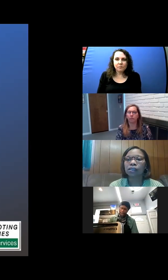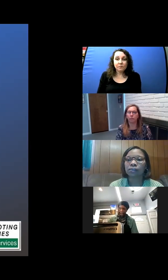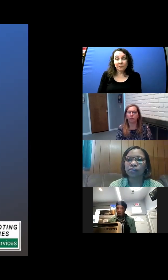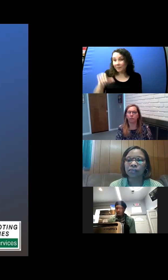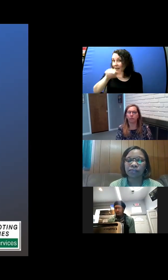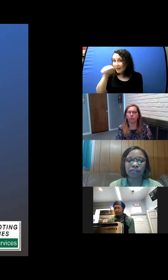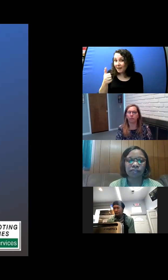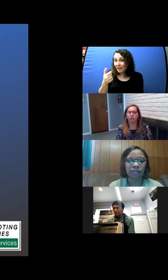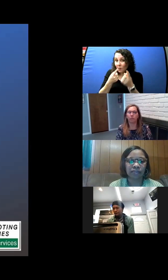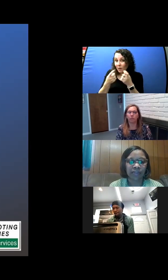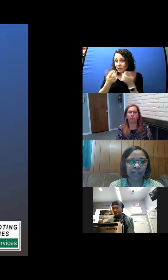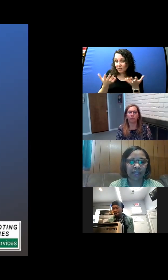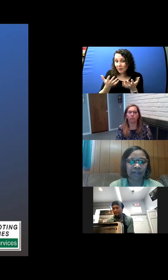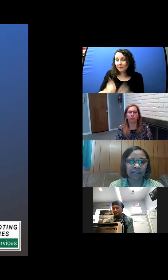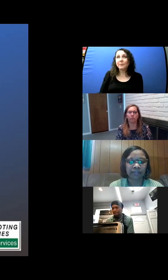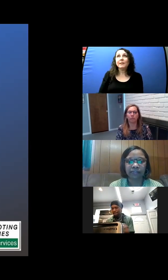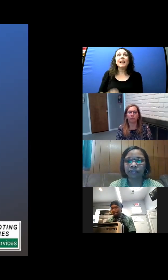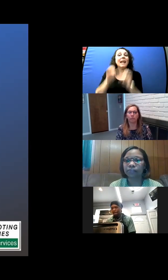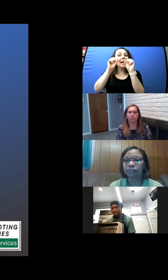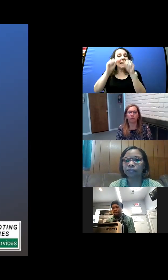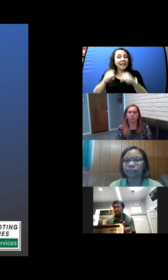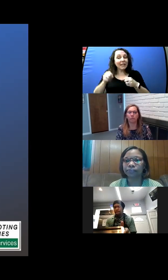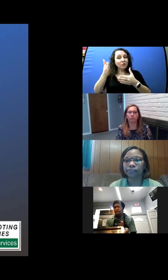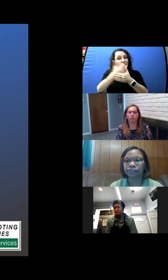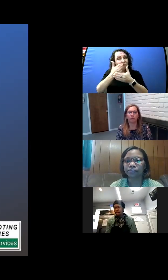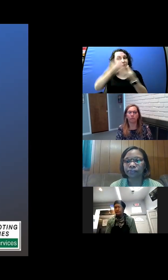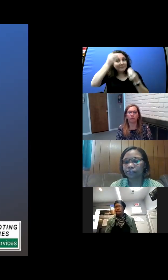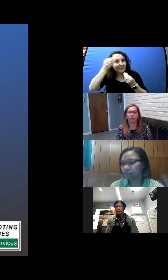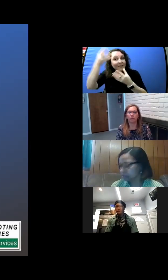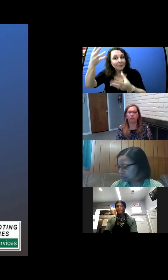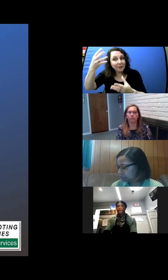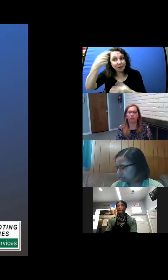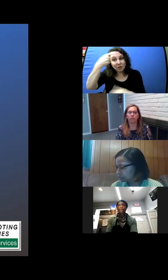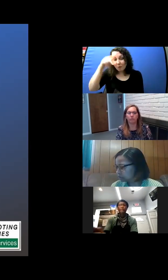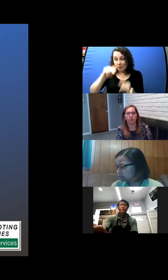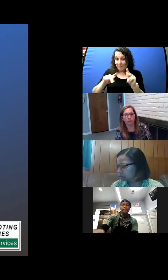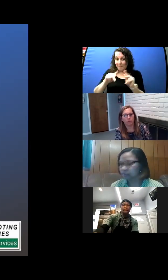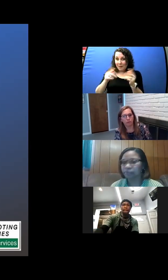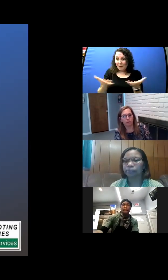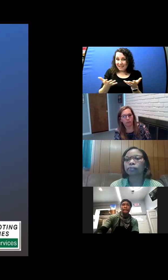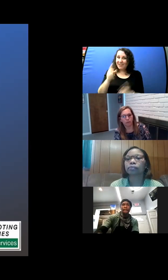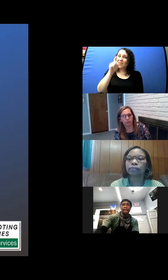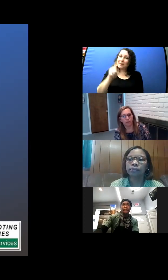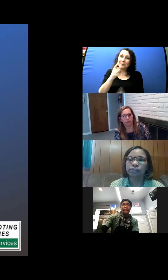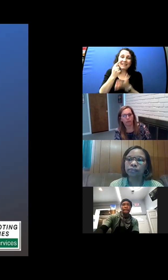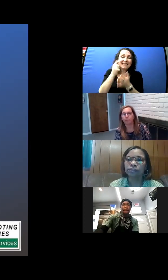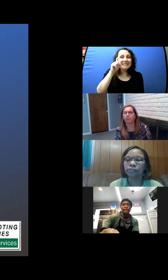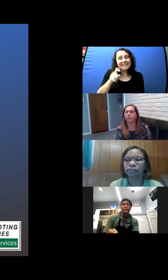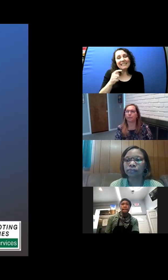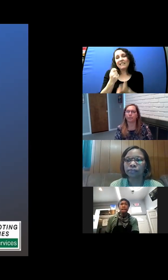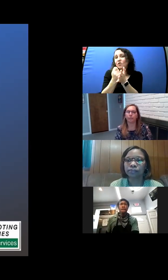Another question is, can you share some information for those customers that are here and may need treatment? How can they